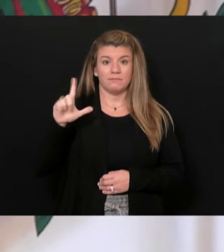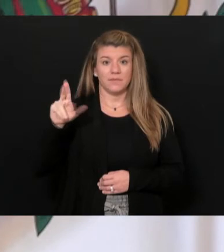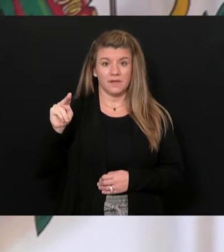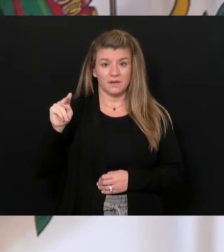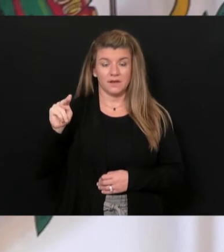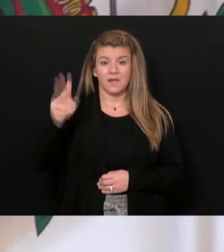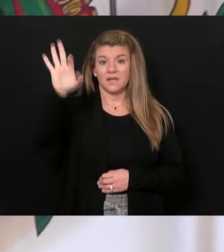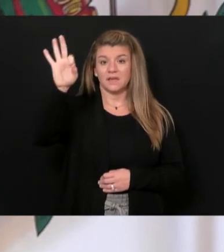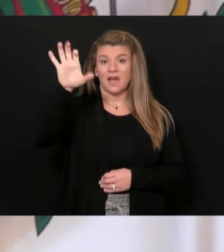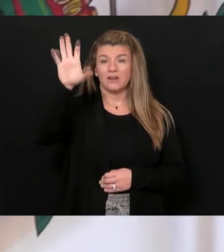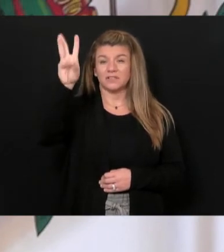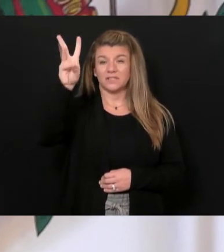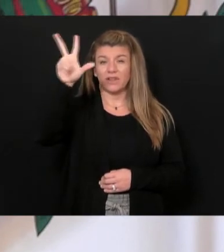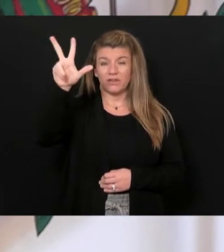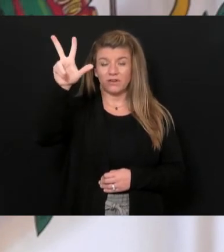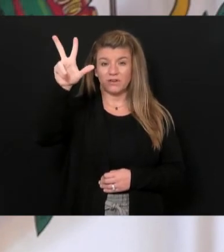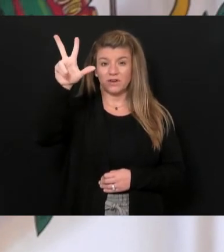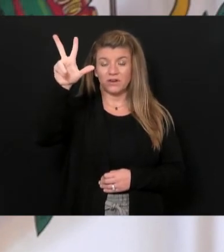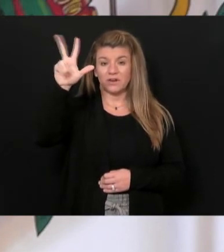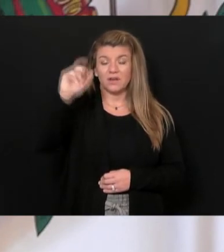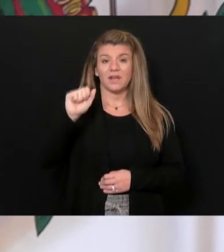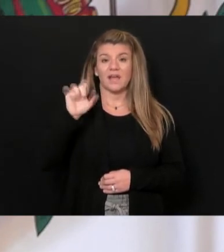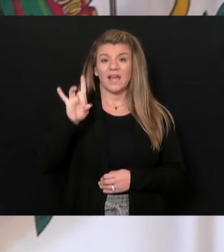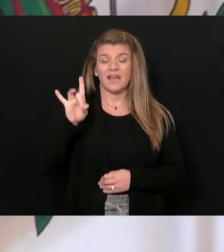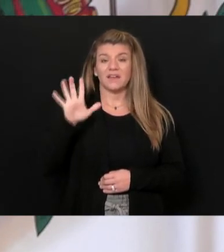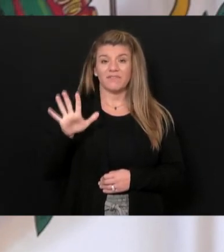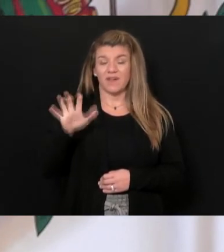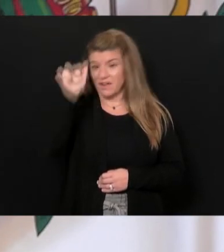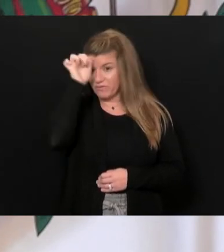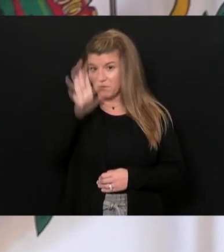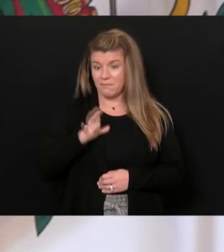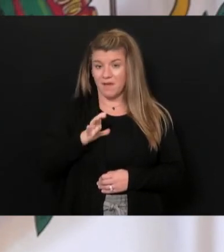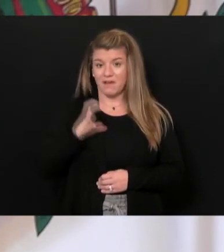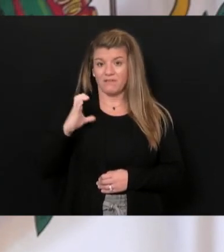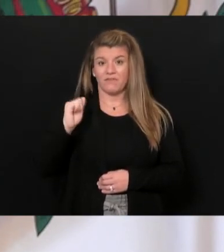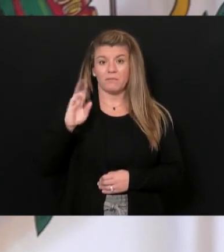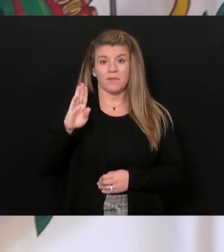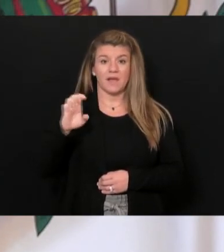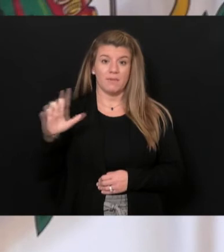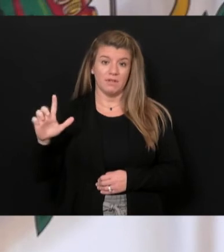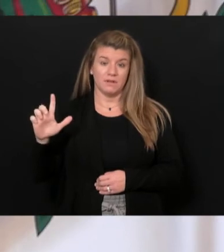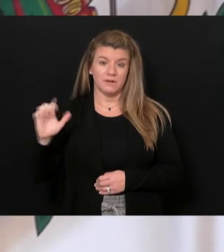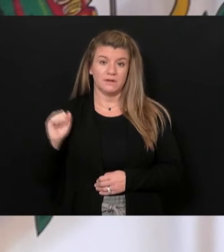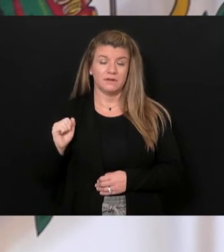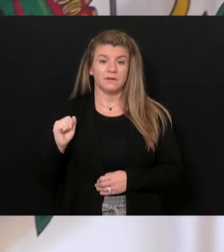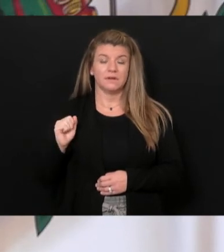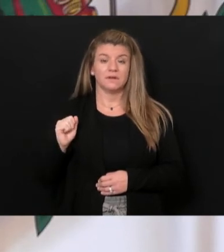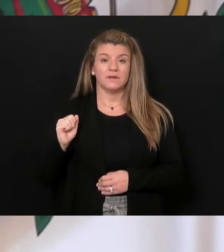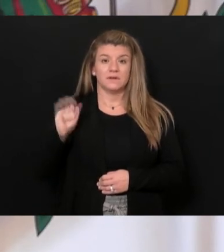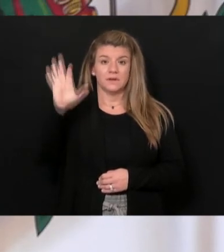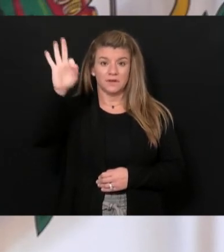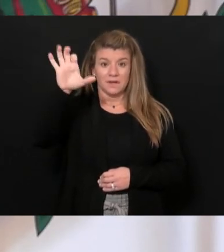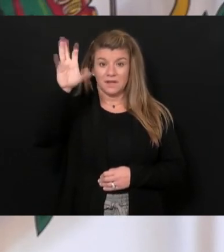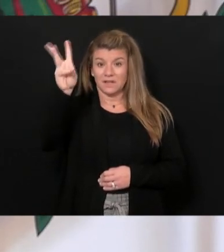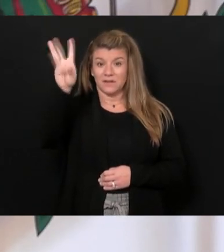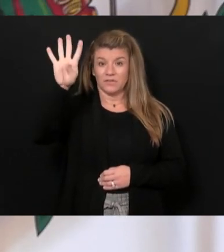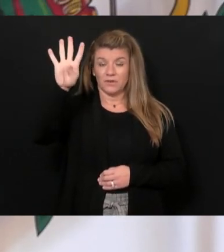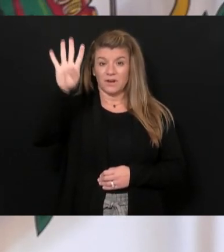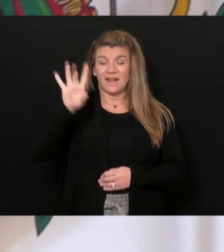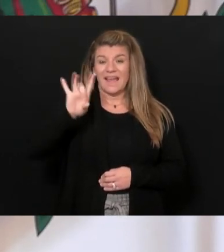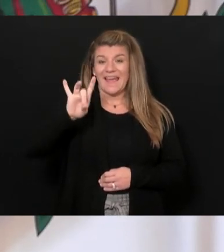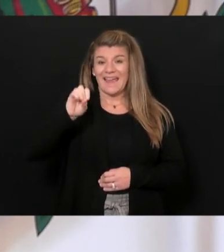Our 963rd death, an 85-year-old male from Cabell County. Our 964th death,